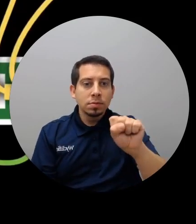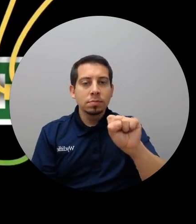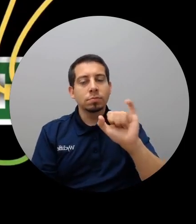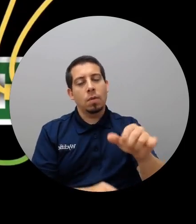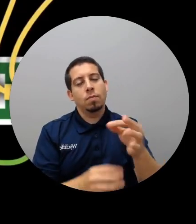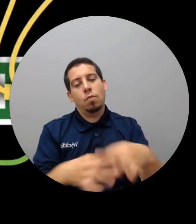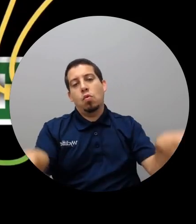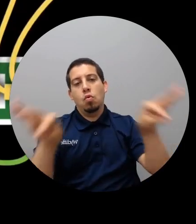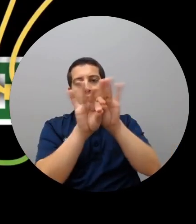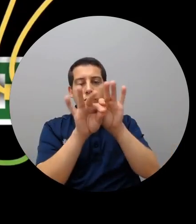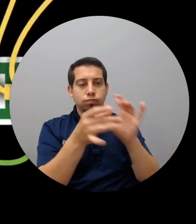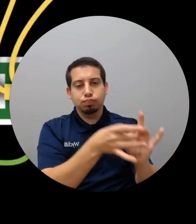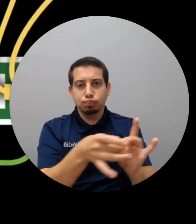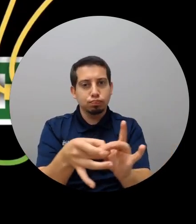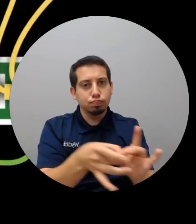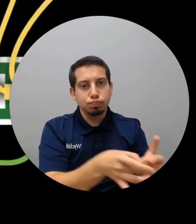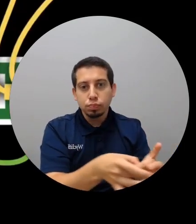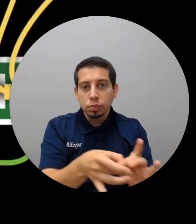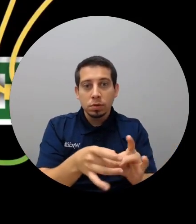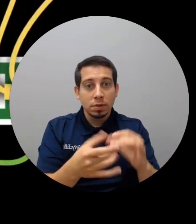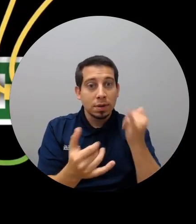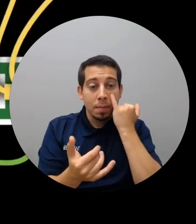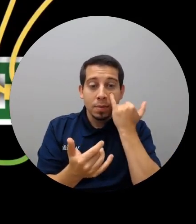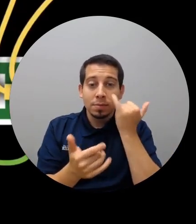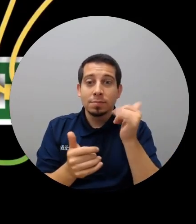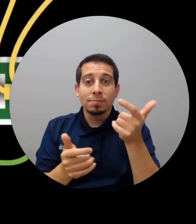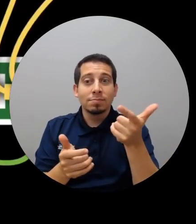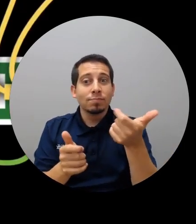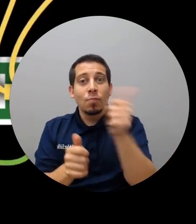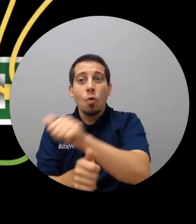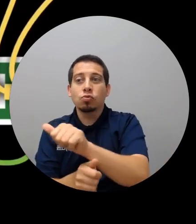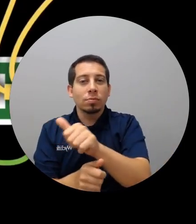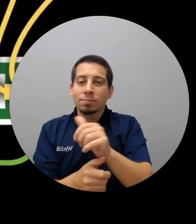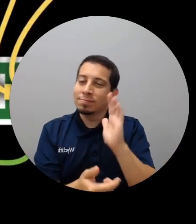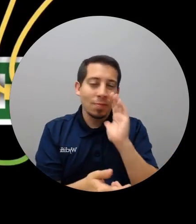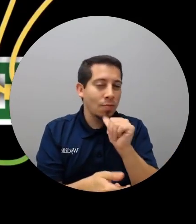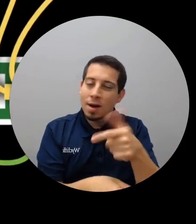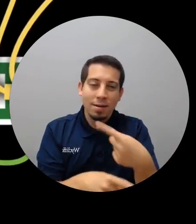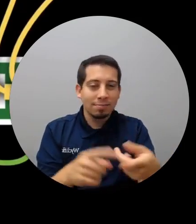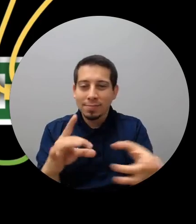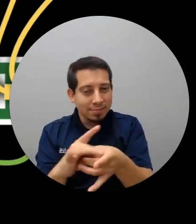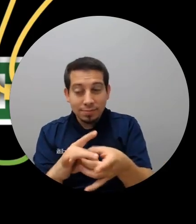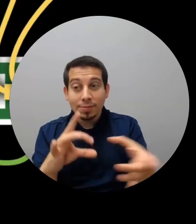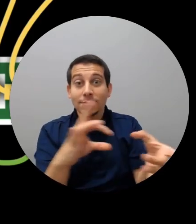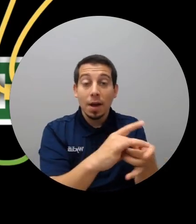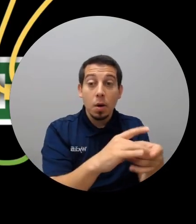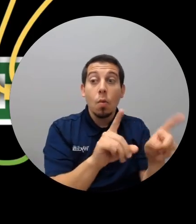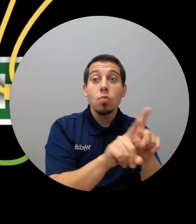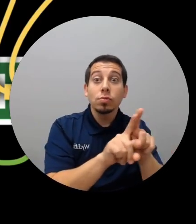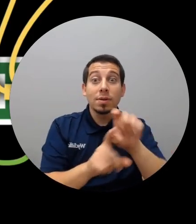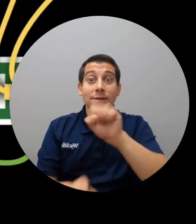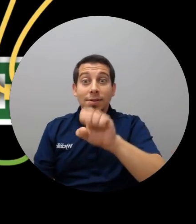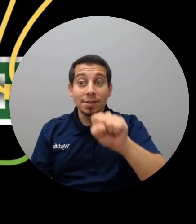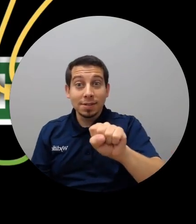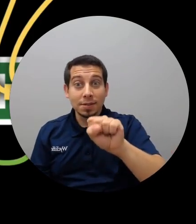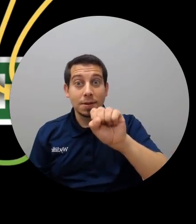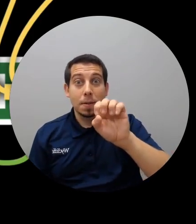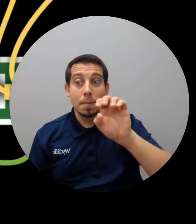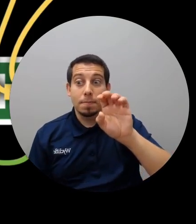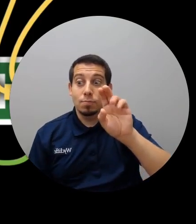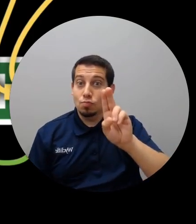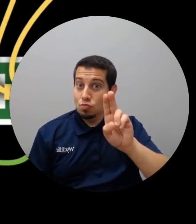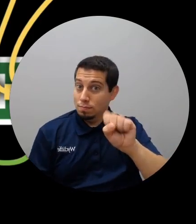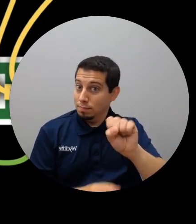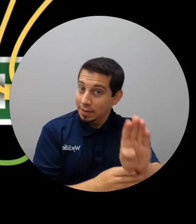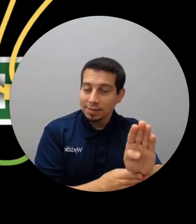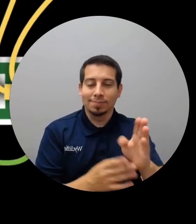they won't carry the data. And we've found that this type of connection works well. You'll need to use a super